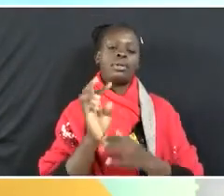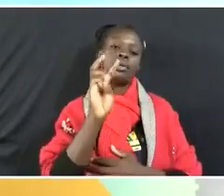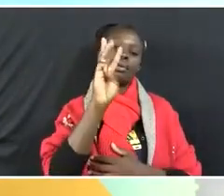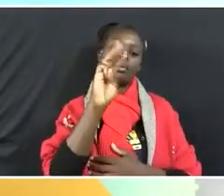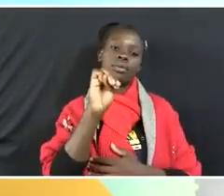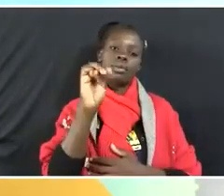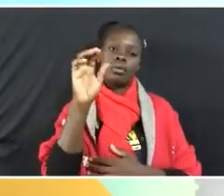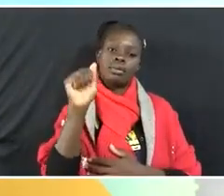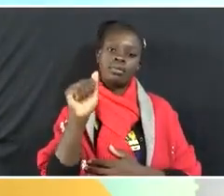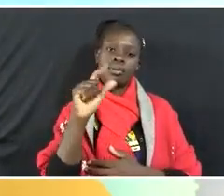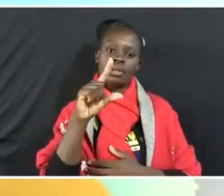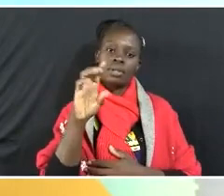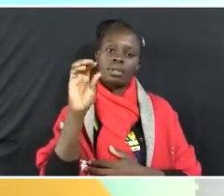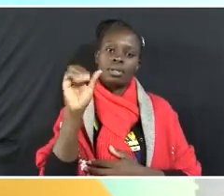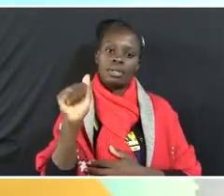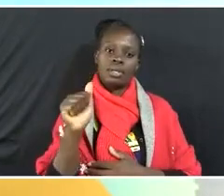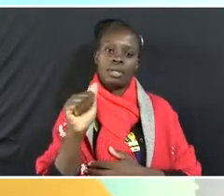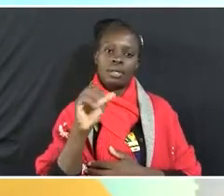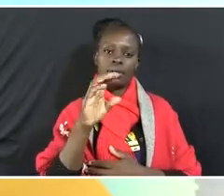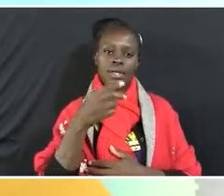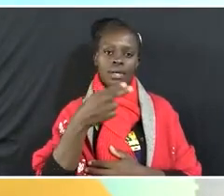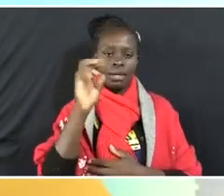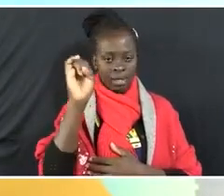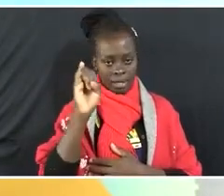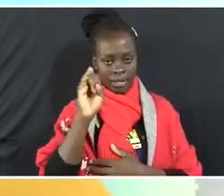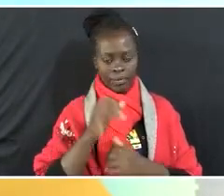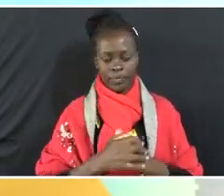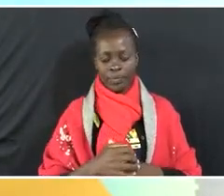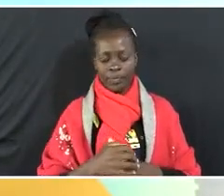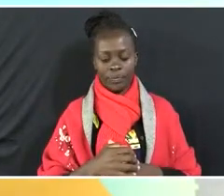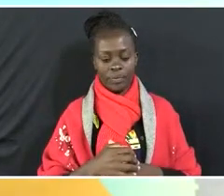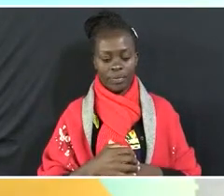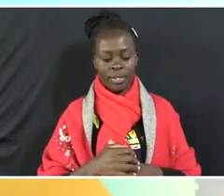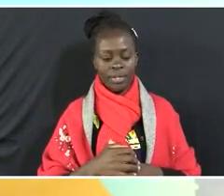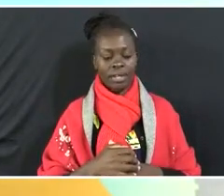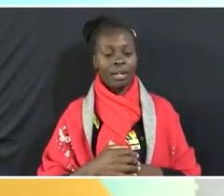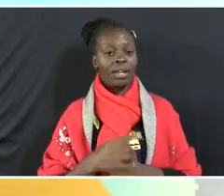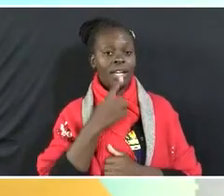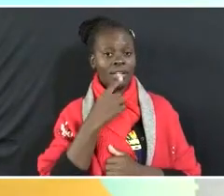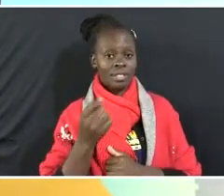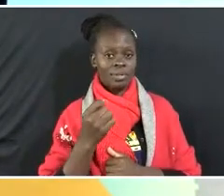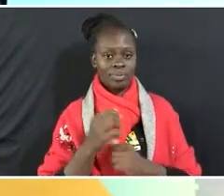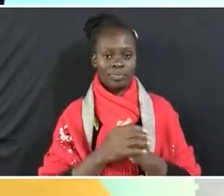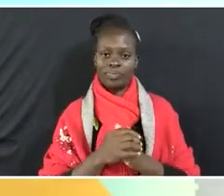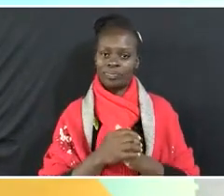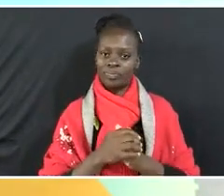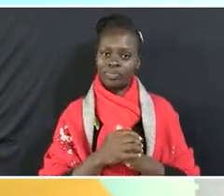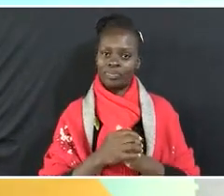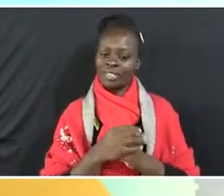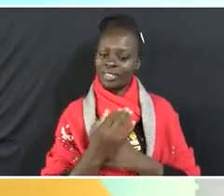who consults with God so that when you give instructions, even your child knows this one is from God.